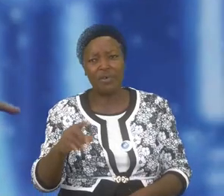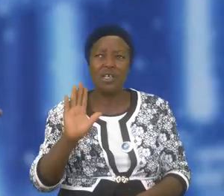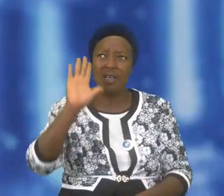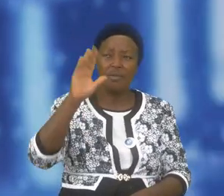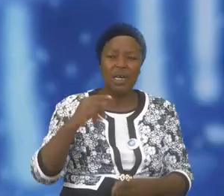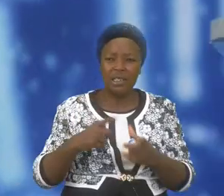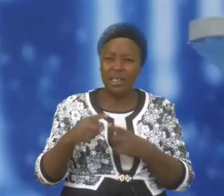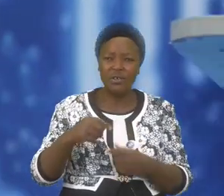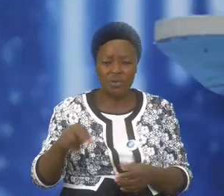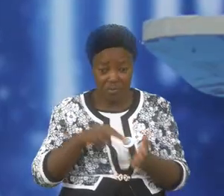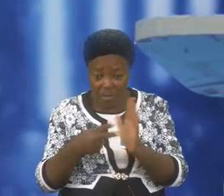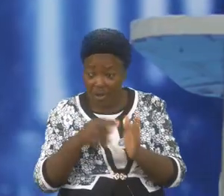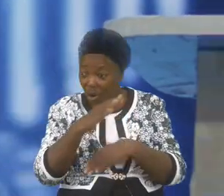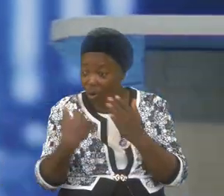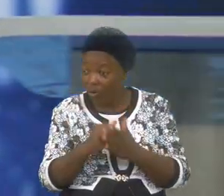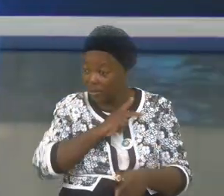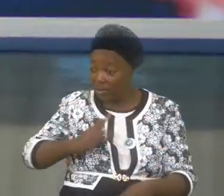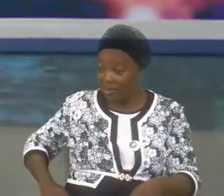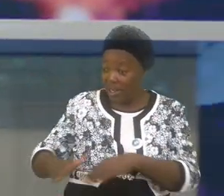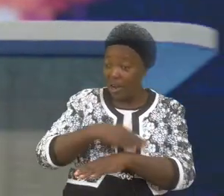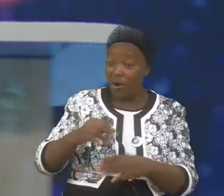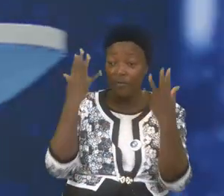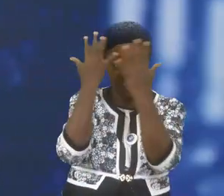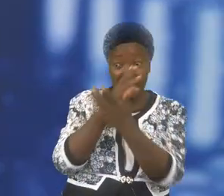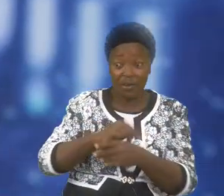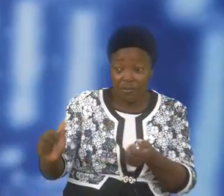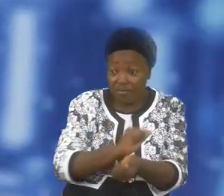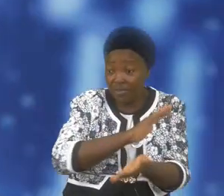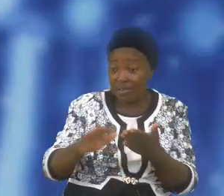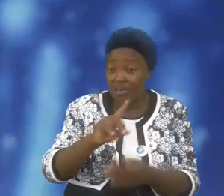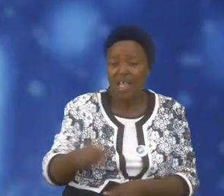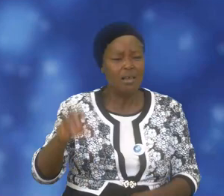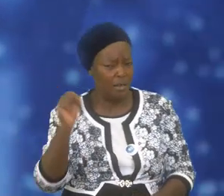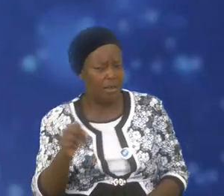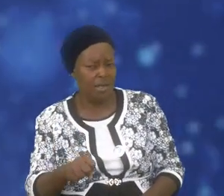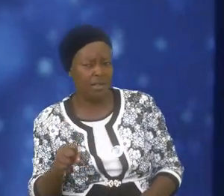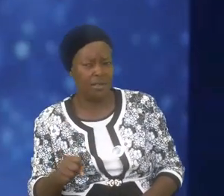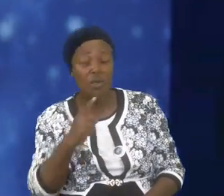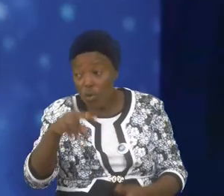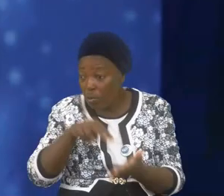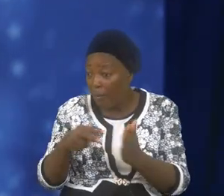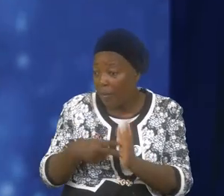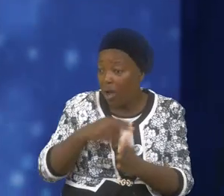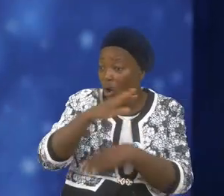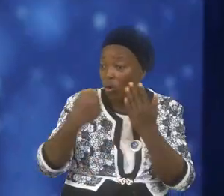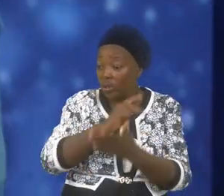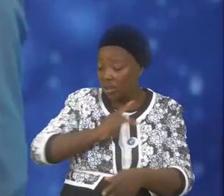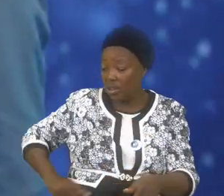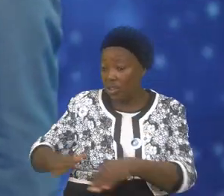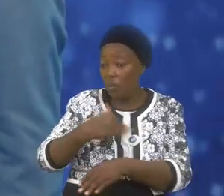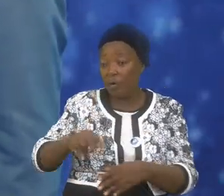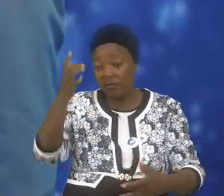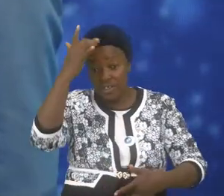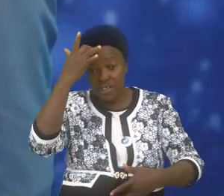smashed? Yes. You mean all the kingdom of disease, The people who are studying